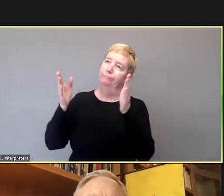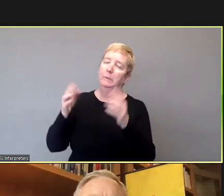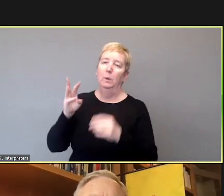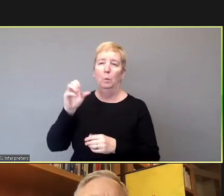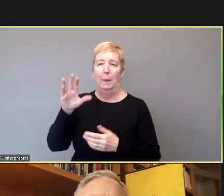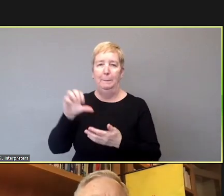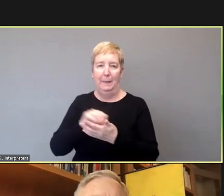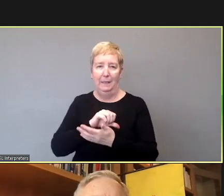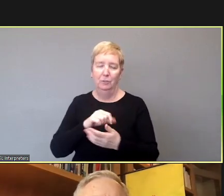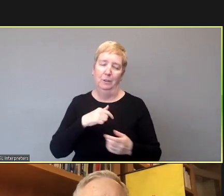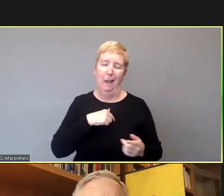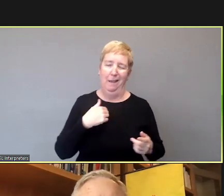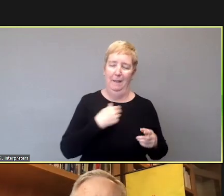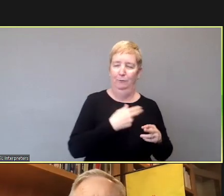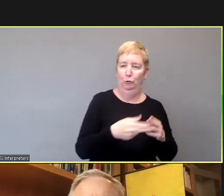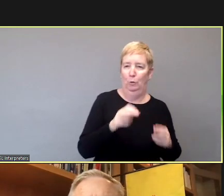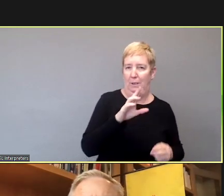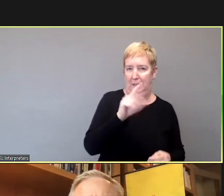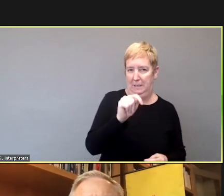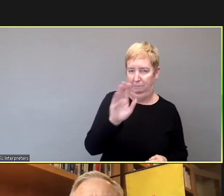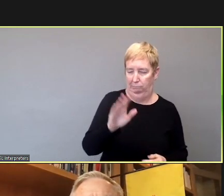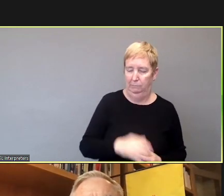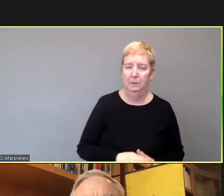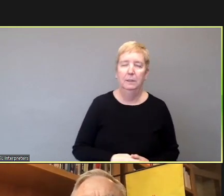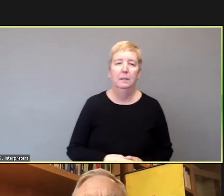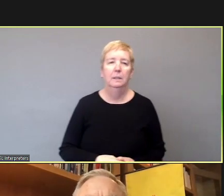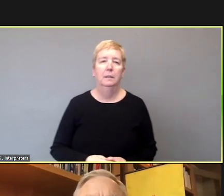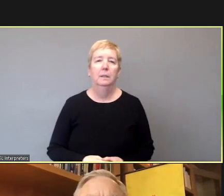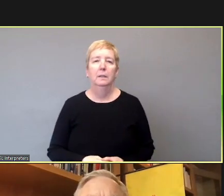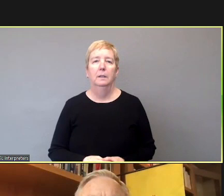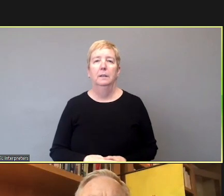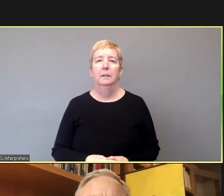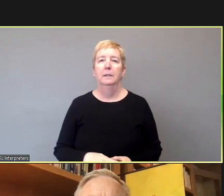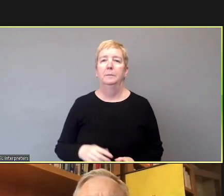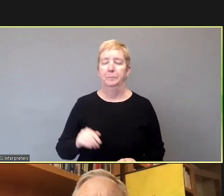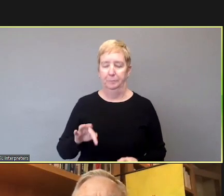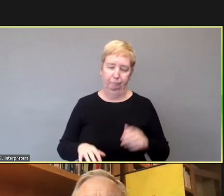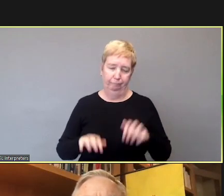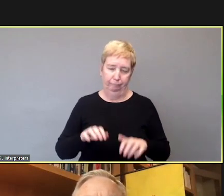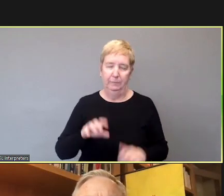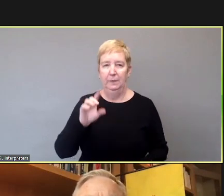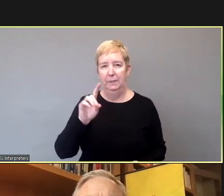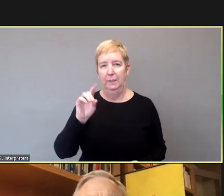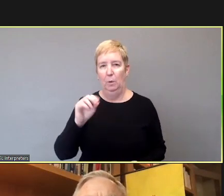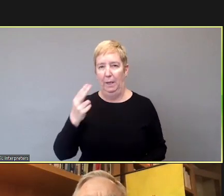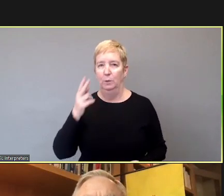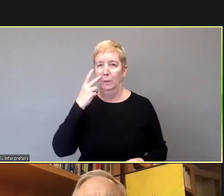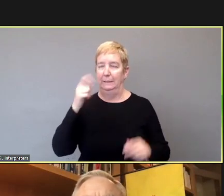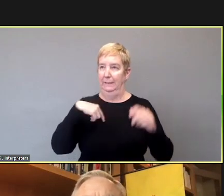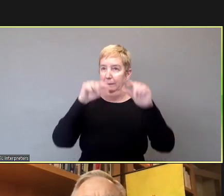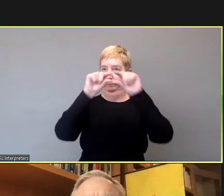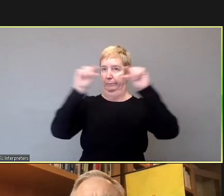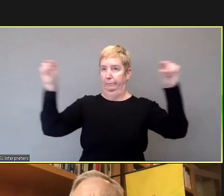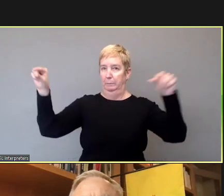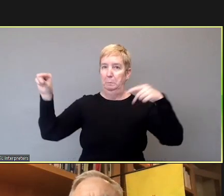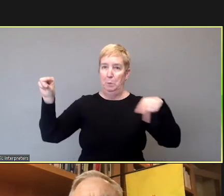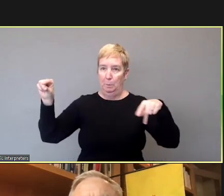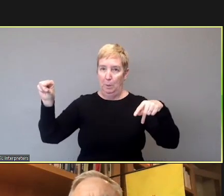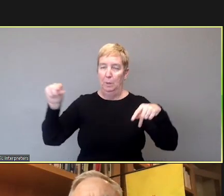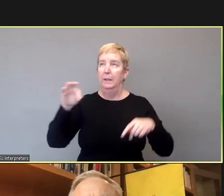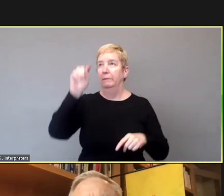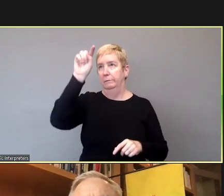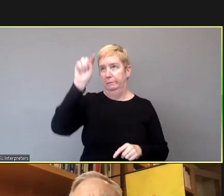how to do it when we get there. If you go to the DOH website, you'll see this on the top. You go to medical and